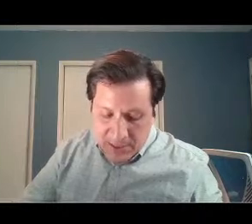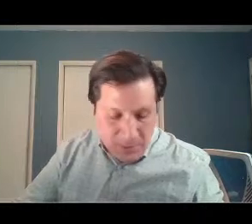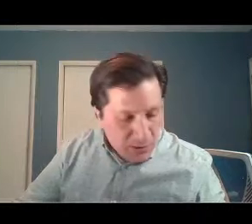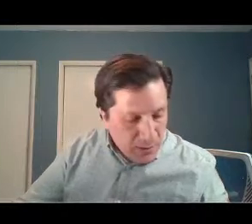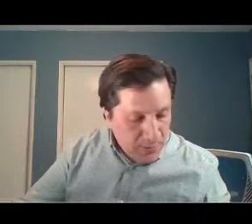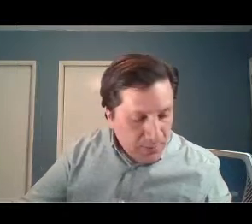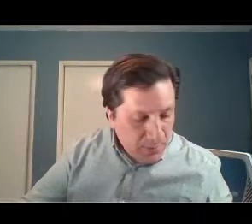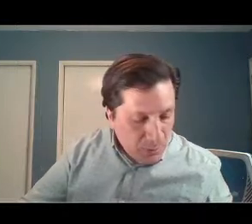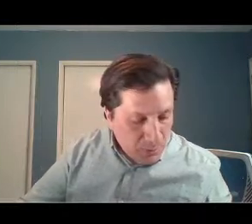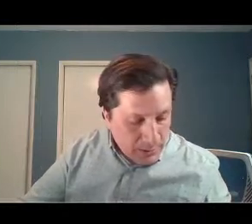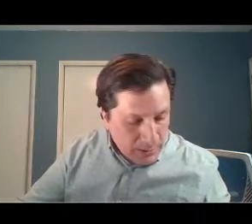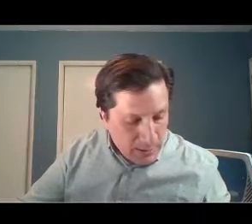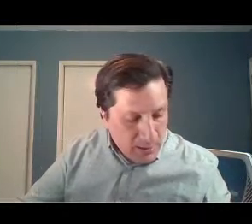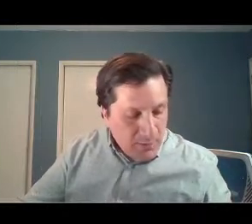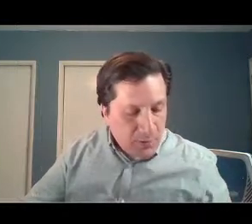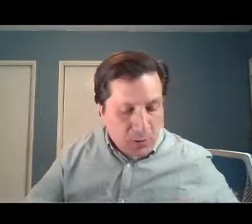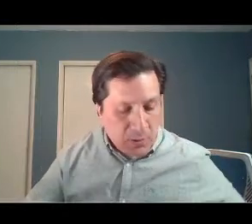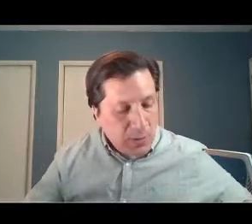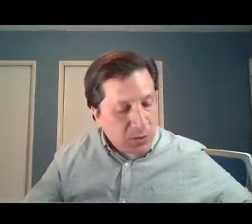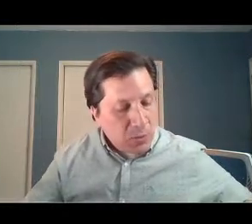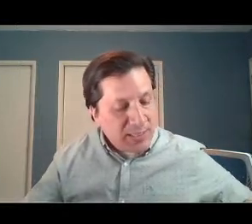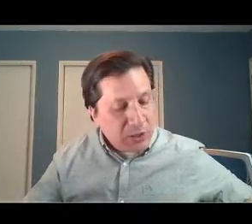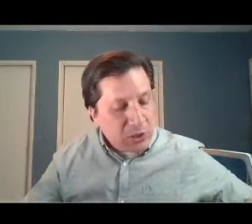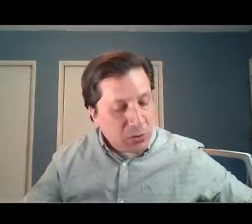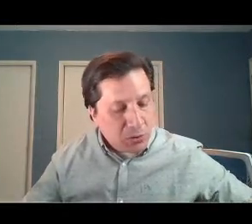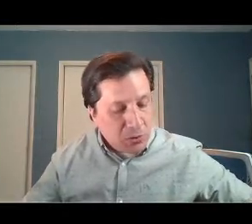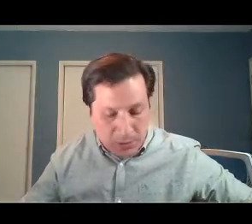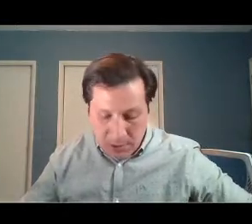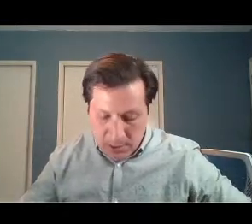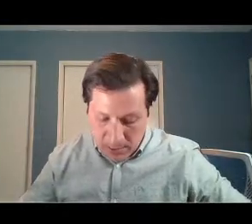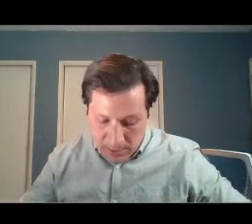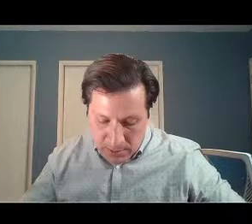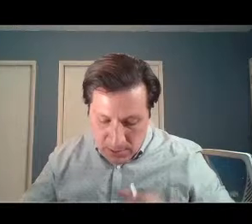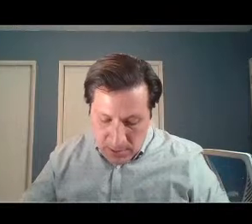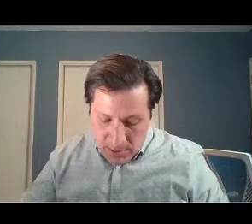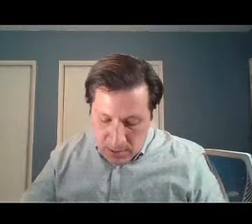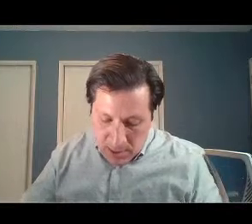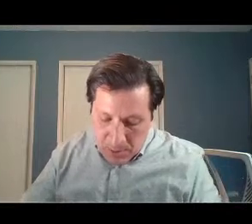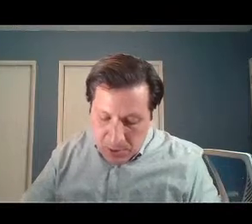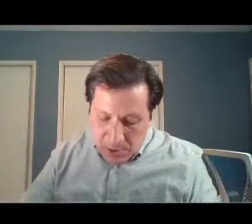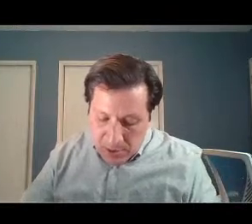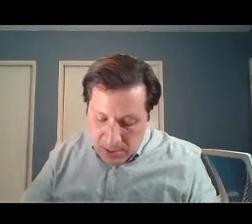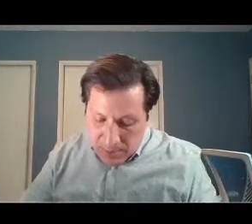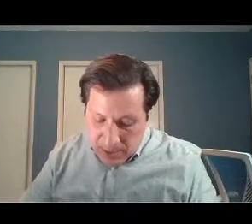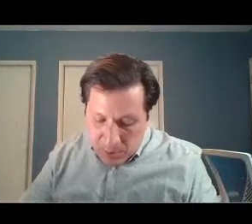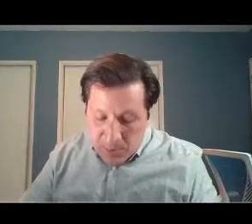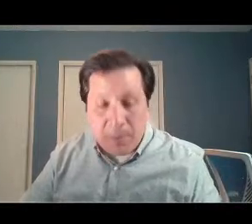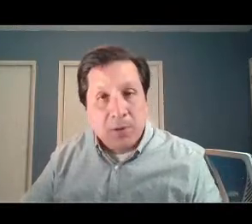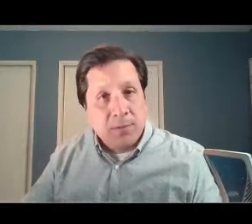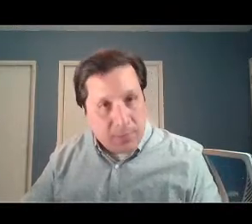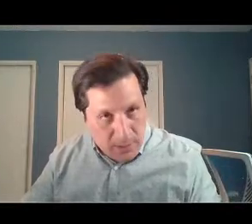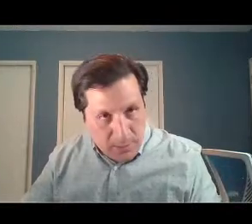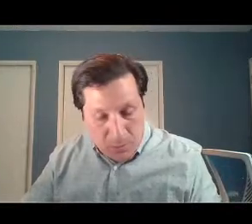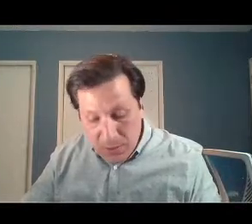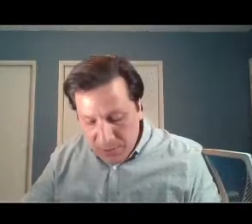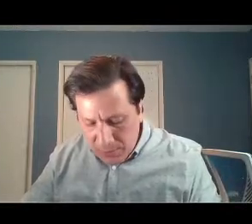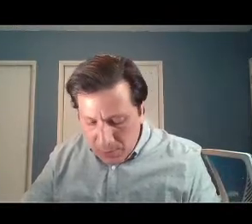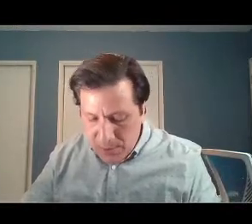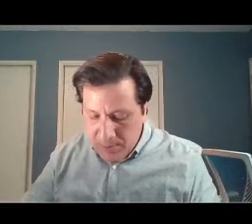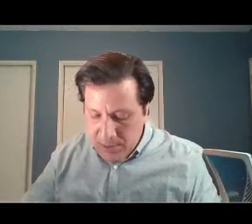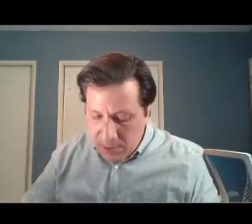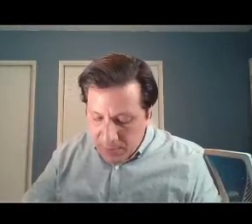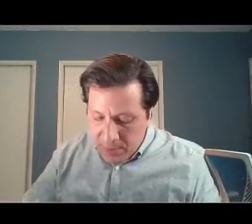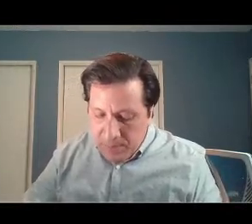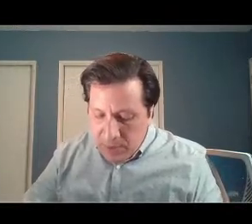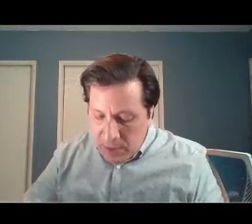certificated administrative employee for the 2122 school year on a motion by board member board